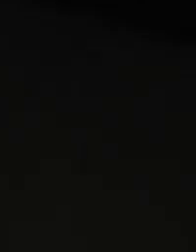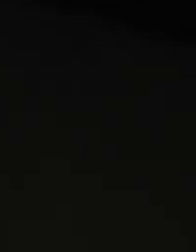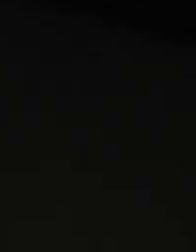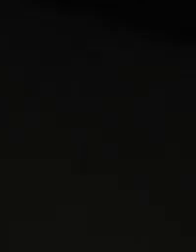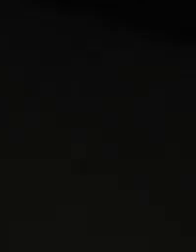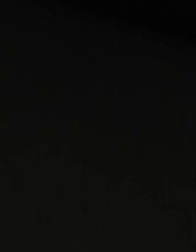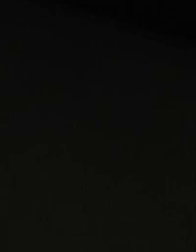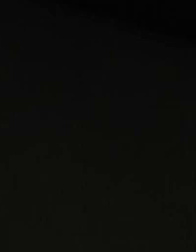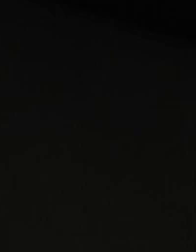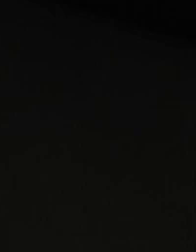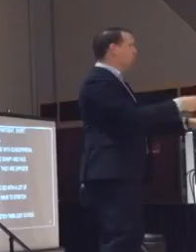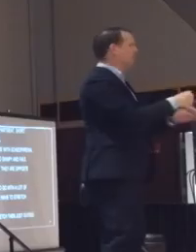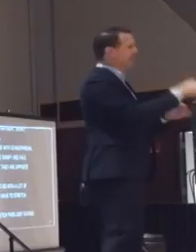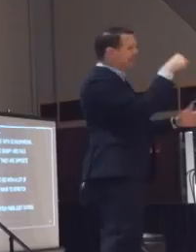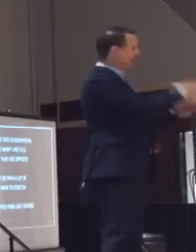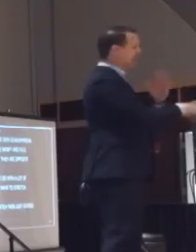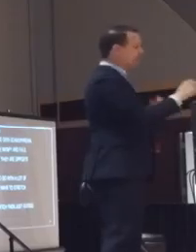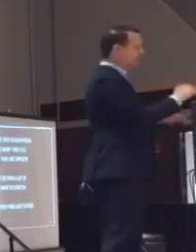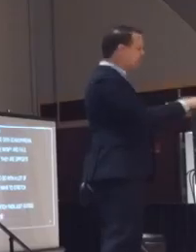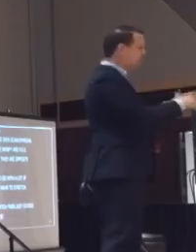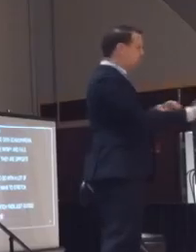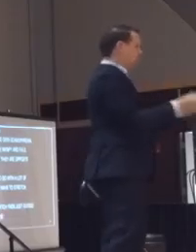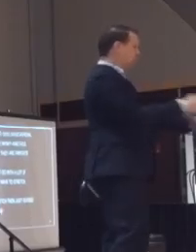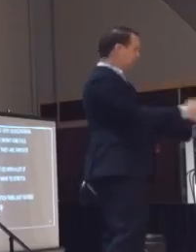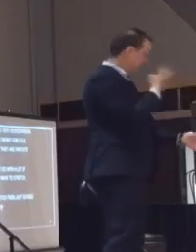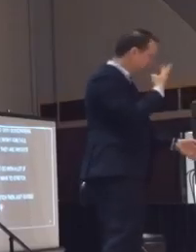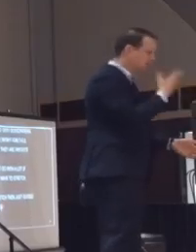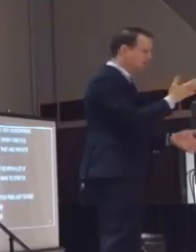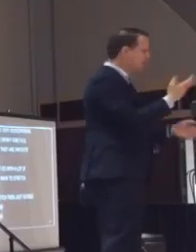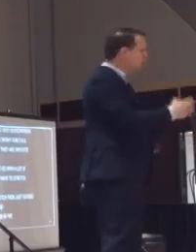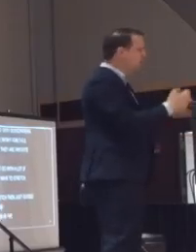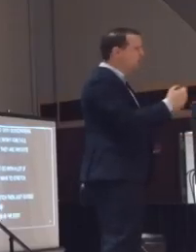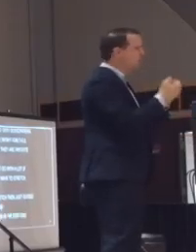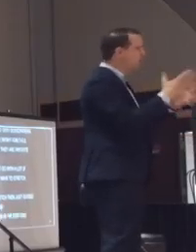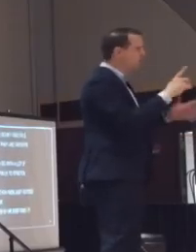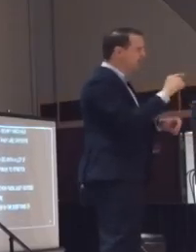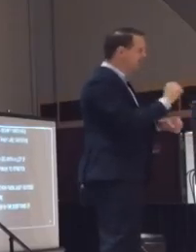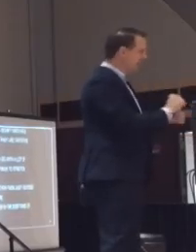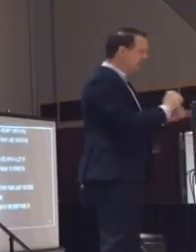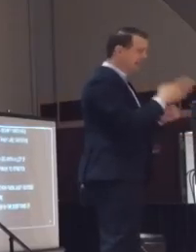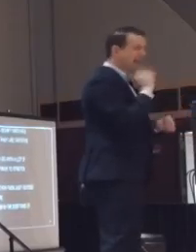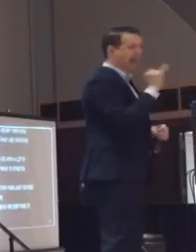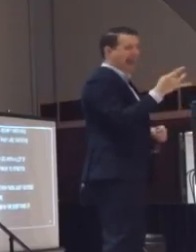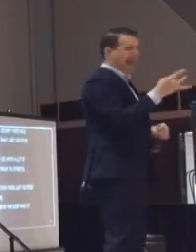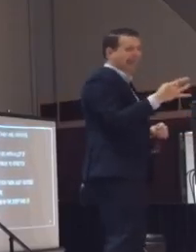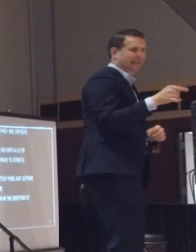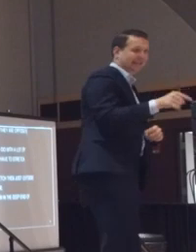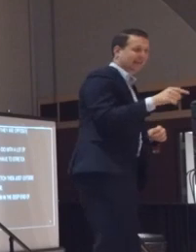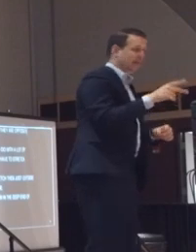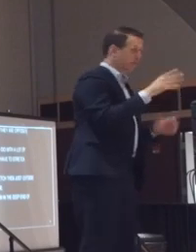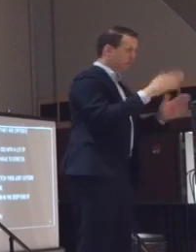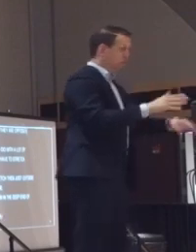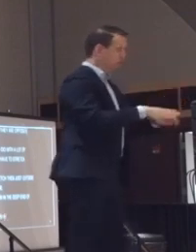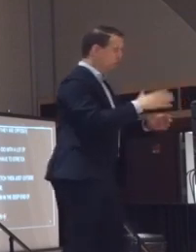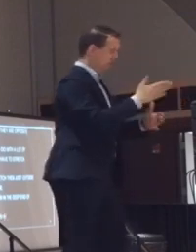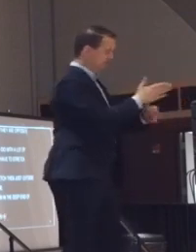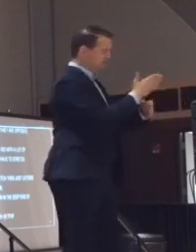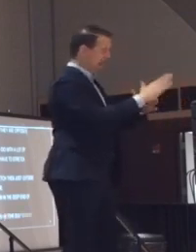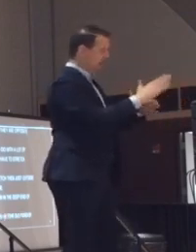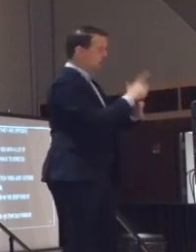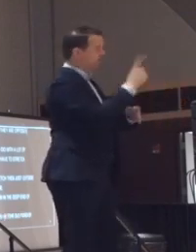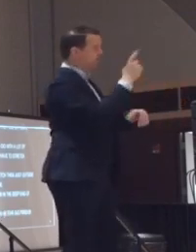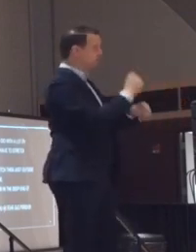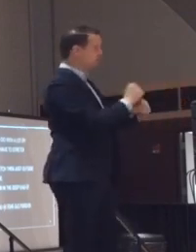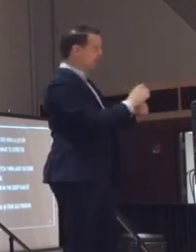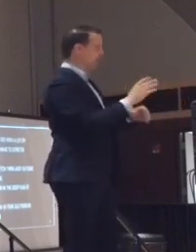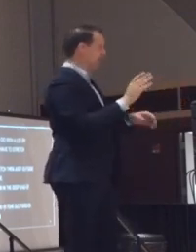them in the deep end of the pool. There's a lot of problems with multitasking. You don't take an 18-year-old person on the spectrum and their first job is a